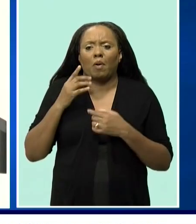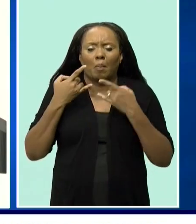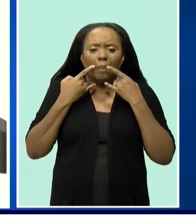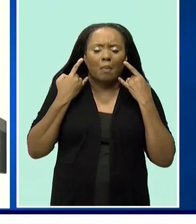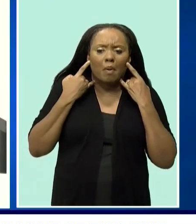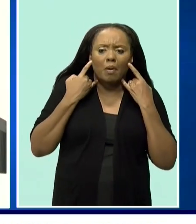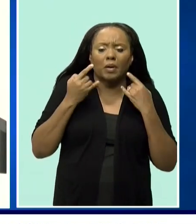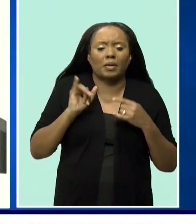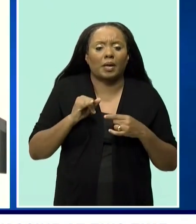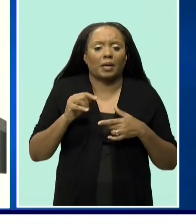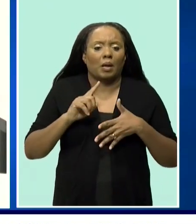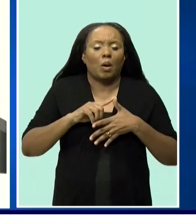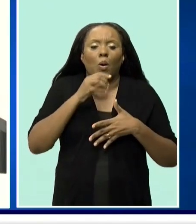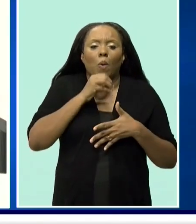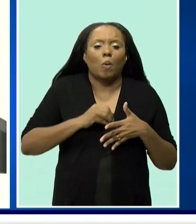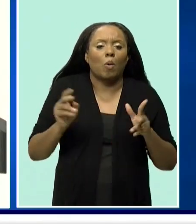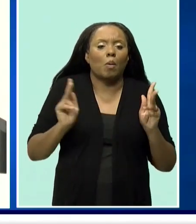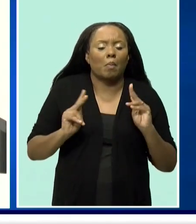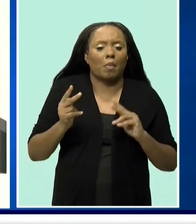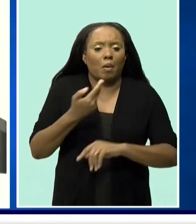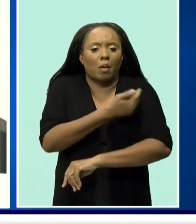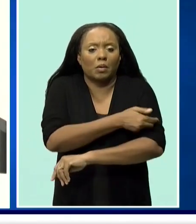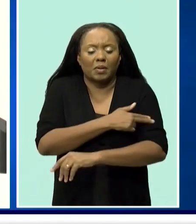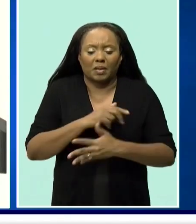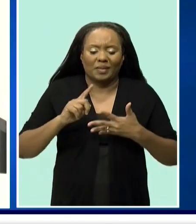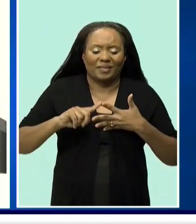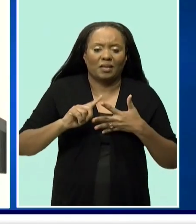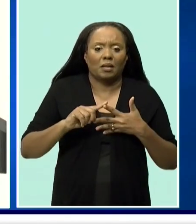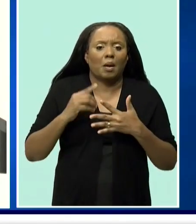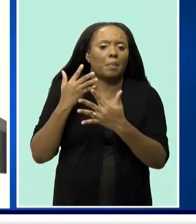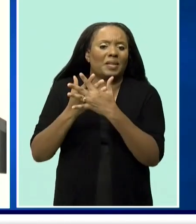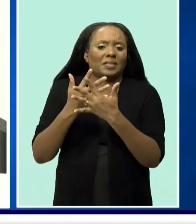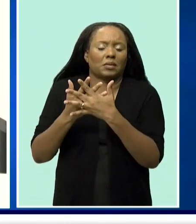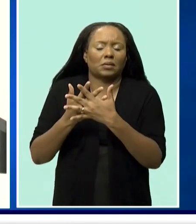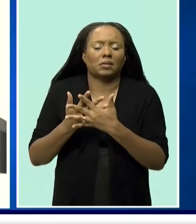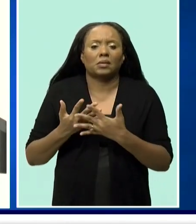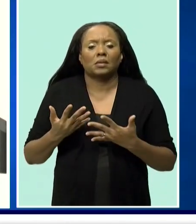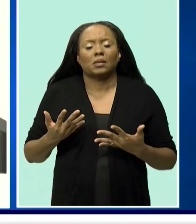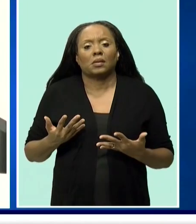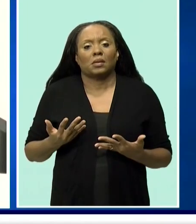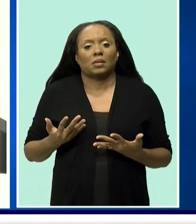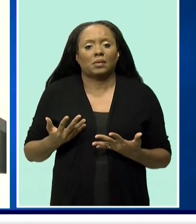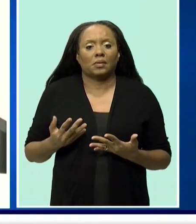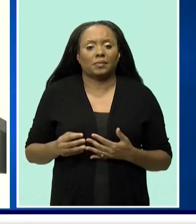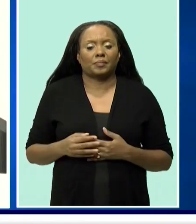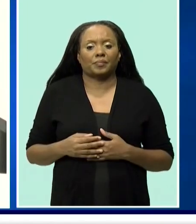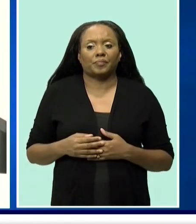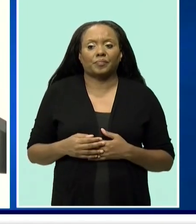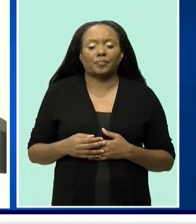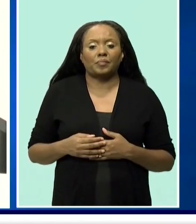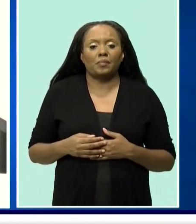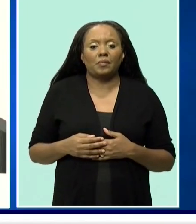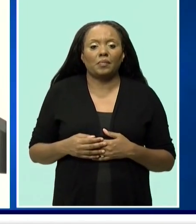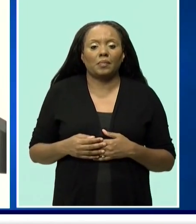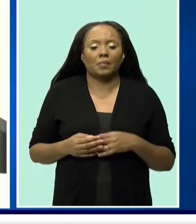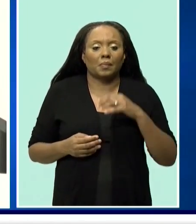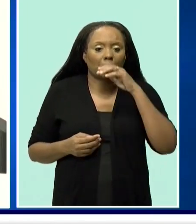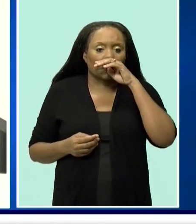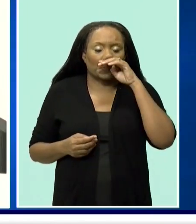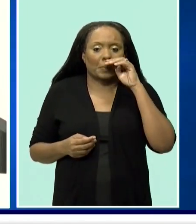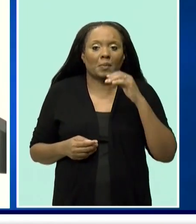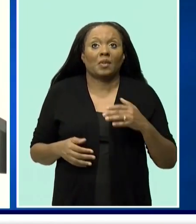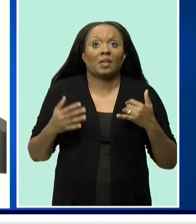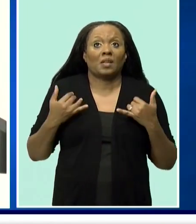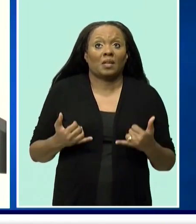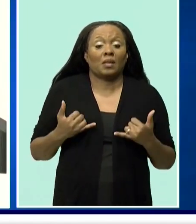vulnerable populations. But, and presently, we also have